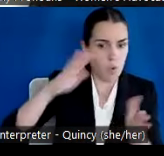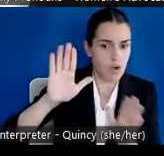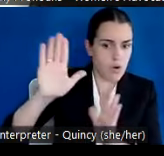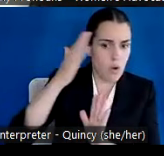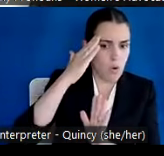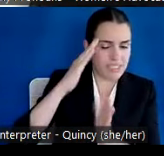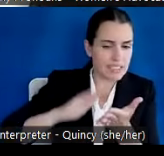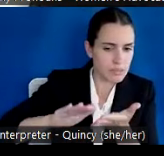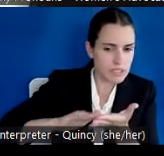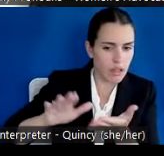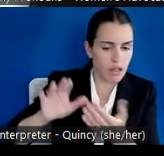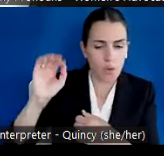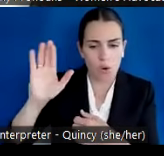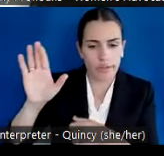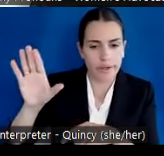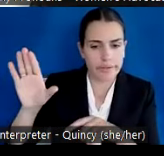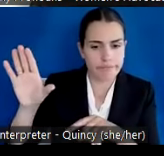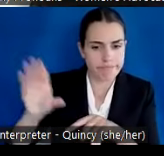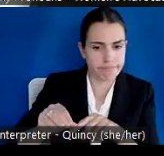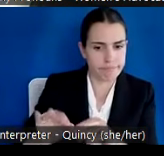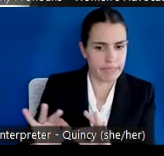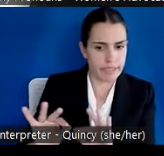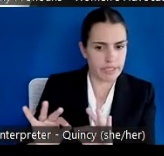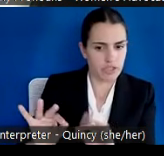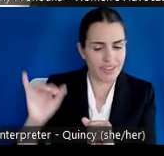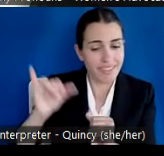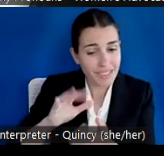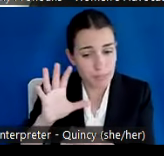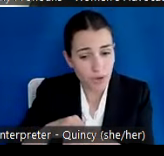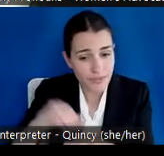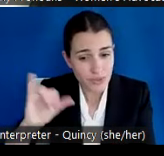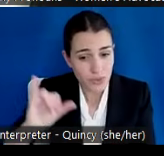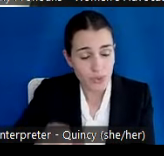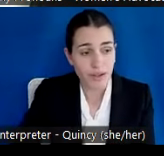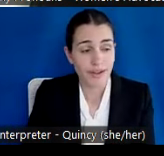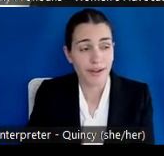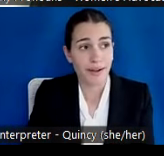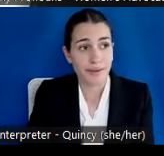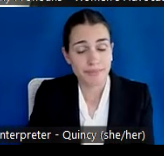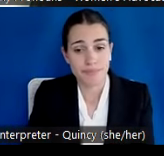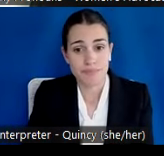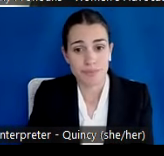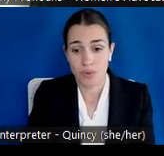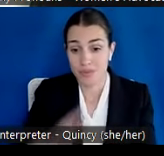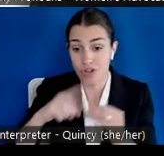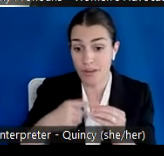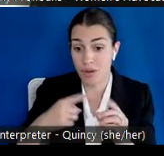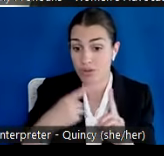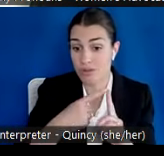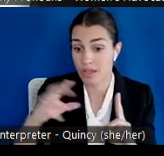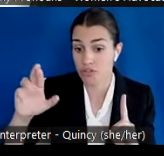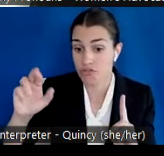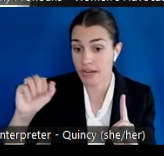and minimization, like that, those things are all part of it too. Like just as when we talk about racism, it's not